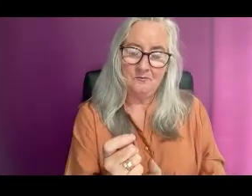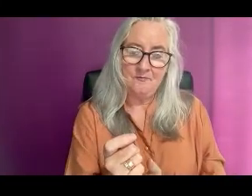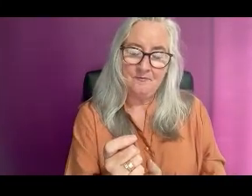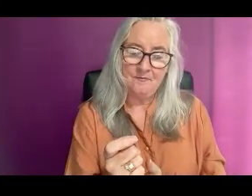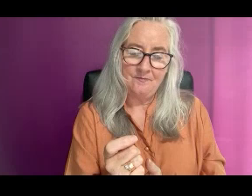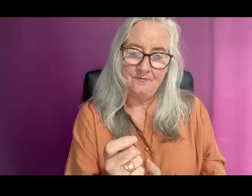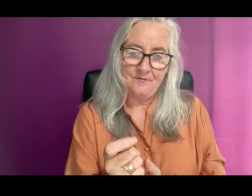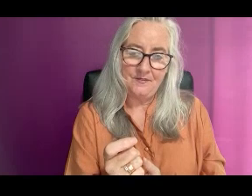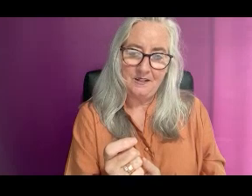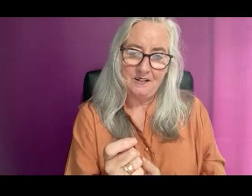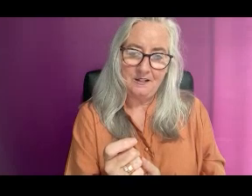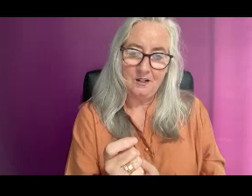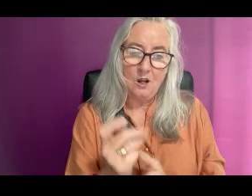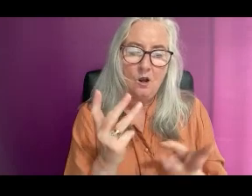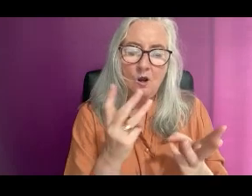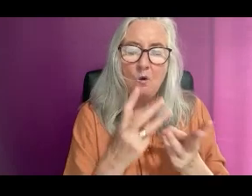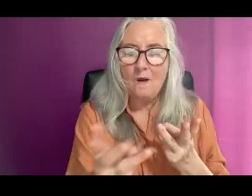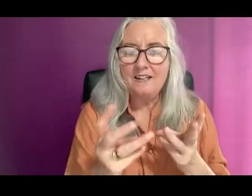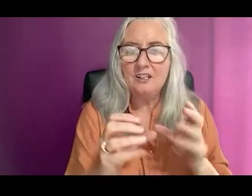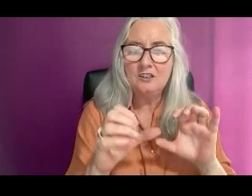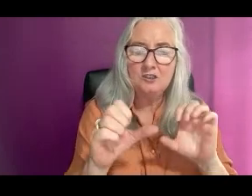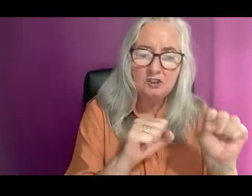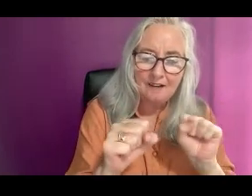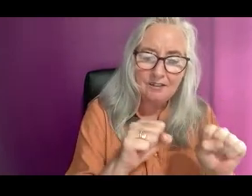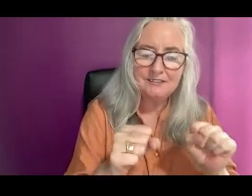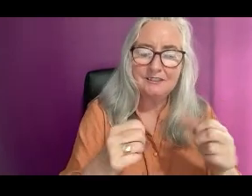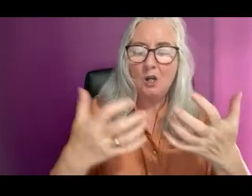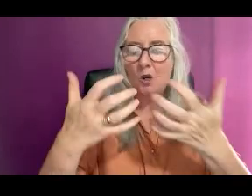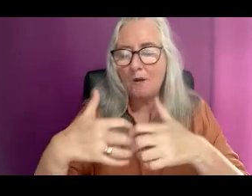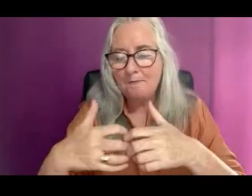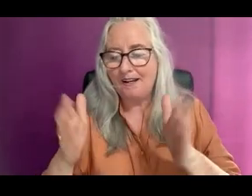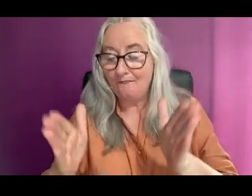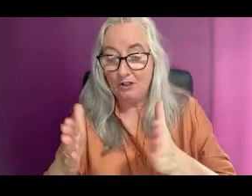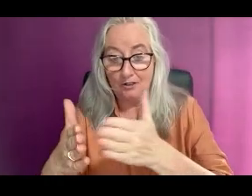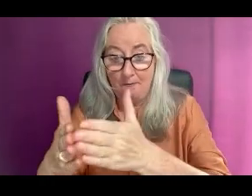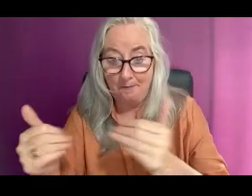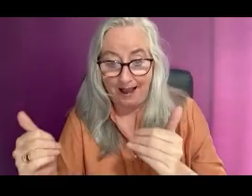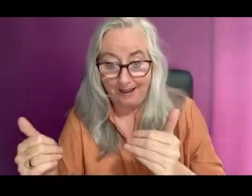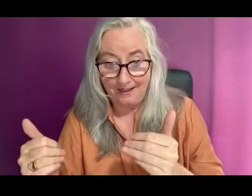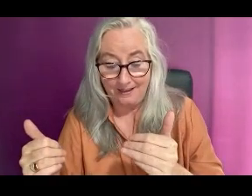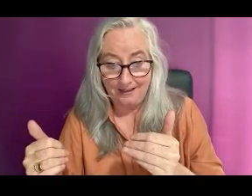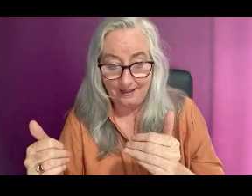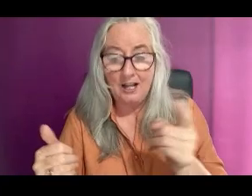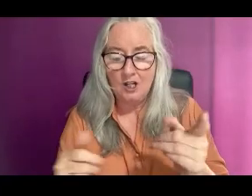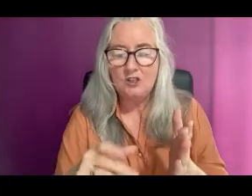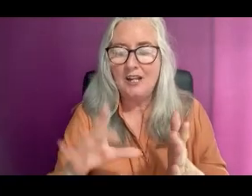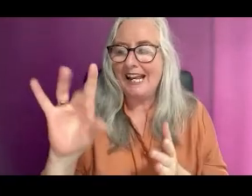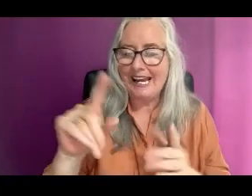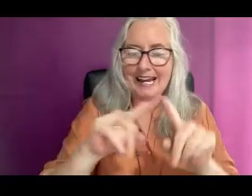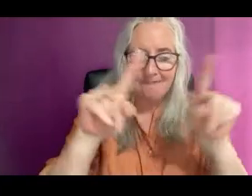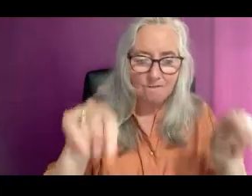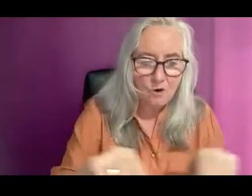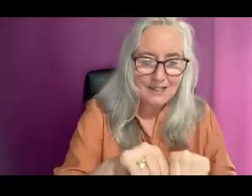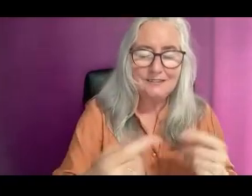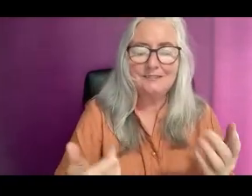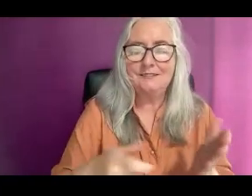the kind of the service or equipment has been purchased, the invoices and receipts, the payment